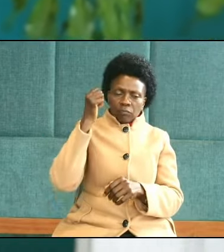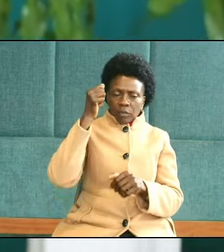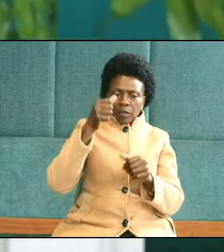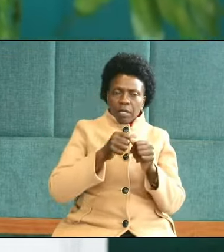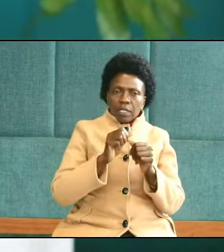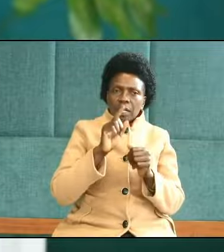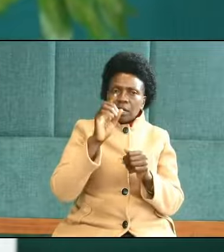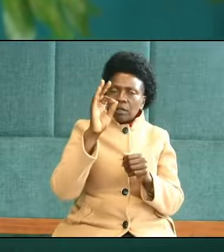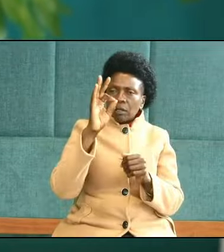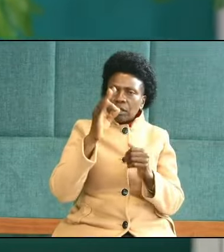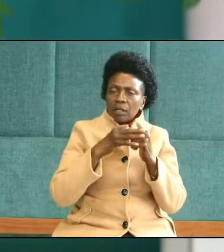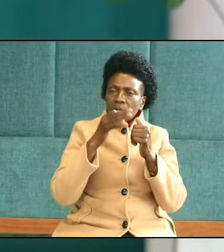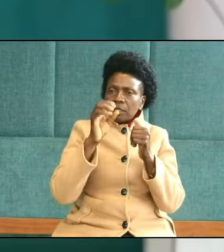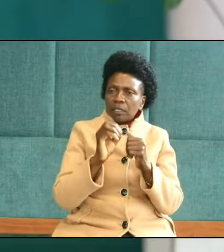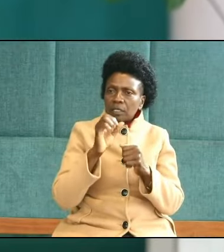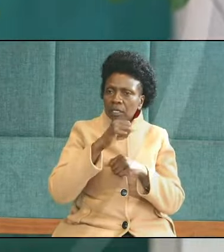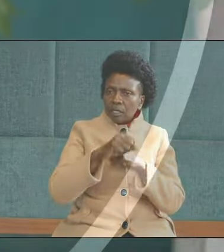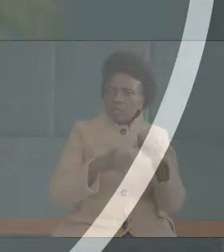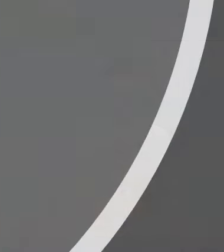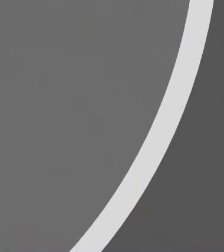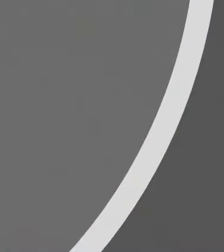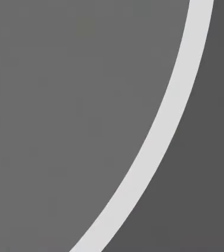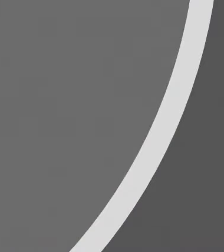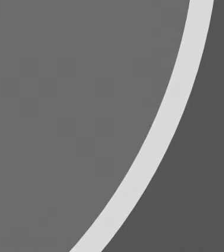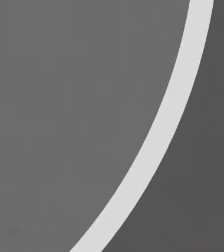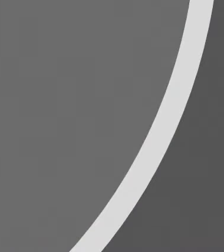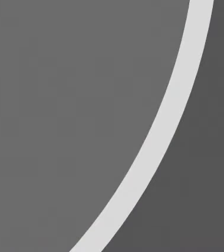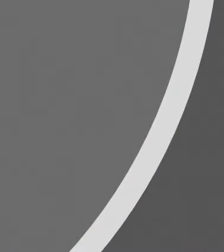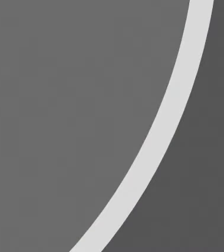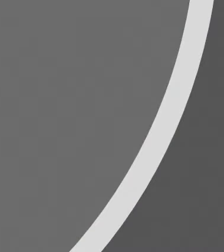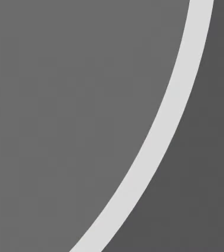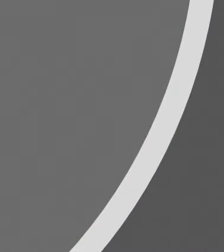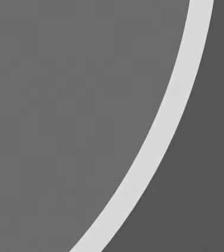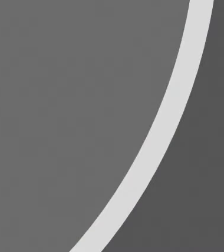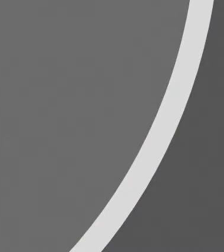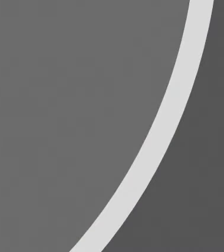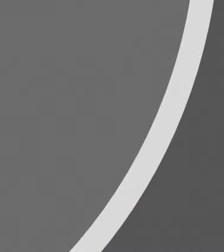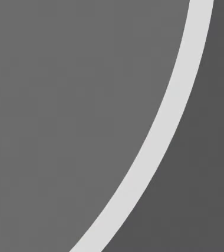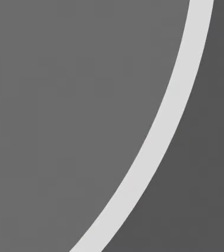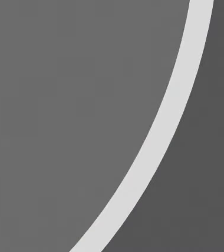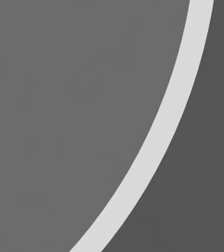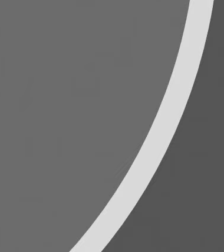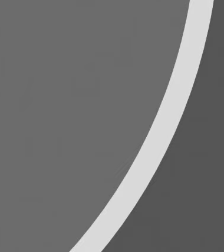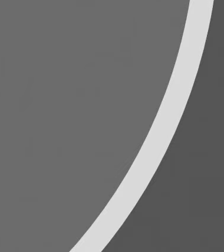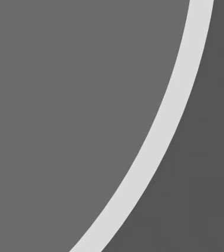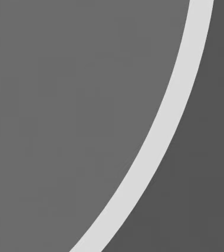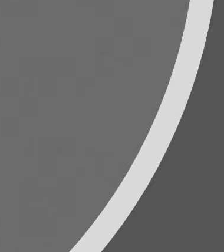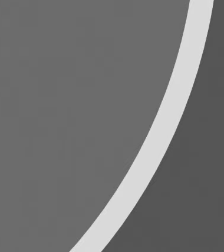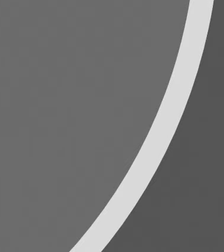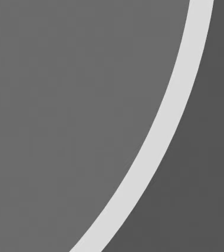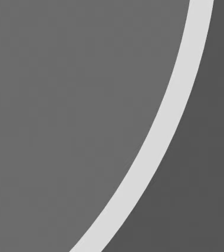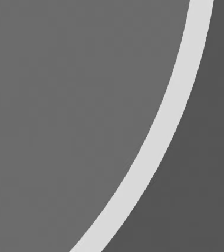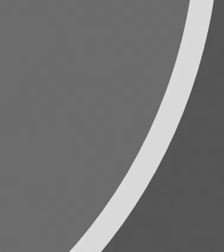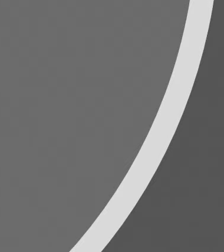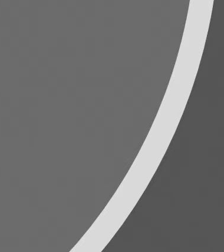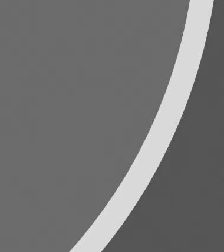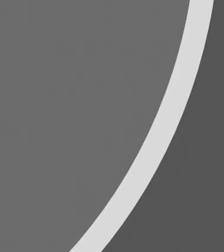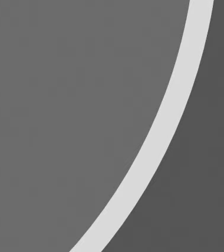There's one phrase I've been urging you to memorize. Say it with me. We have nothing to fear for the